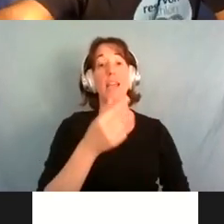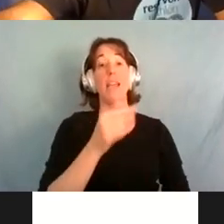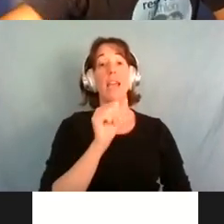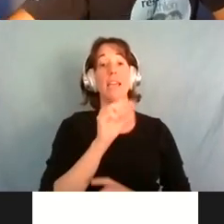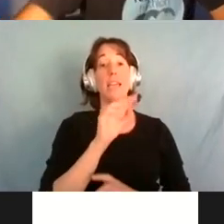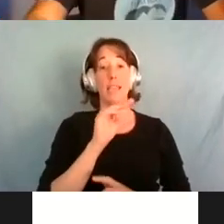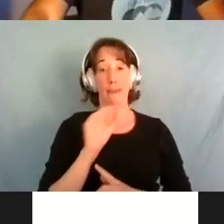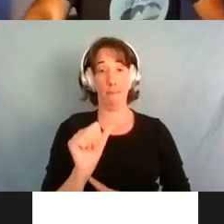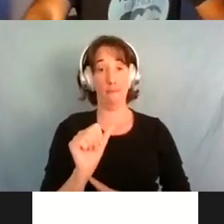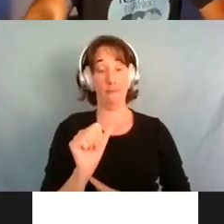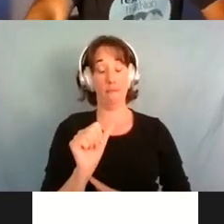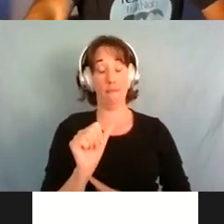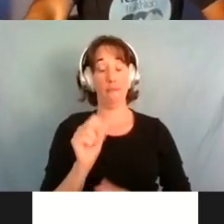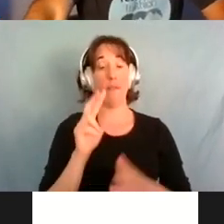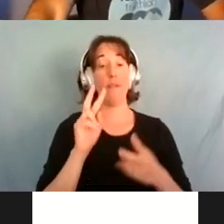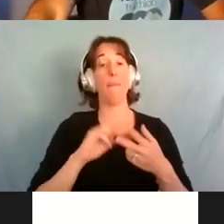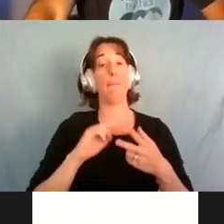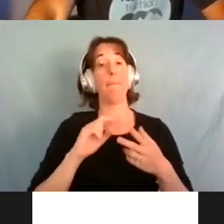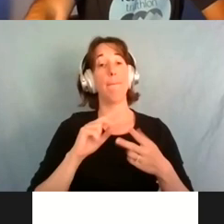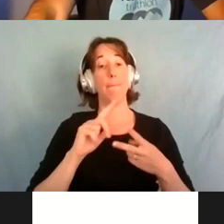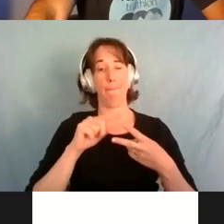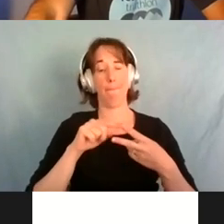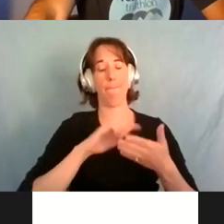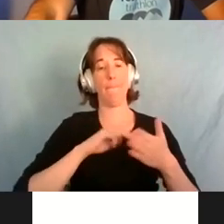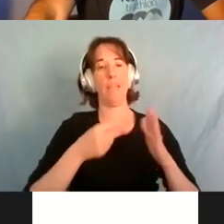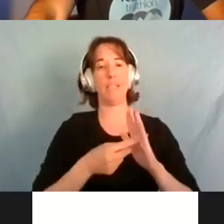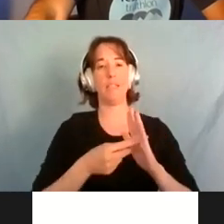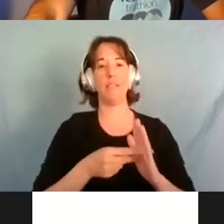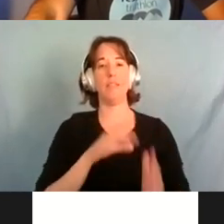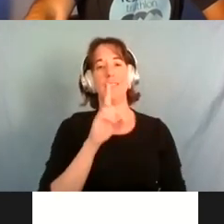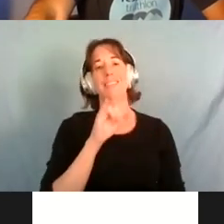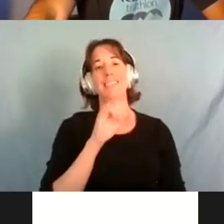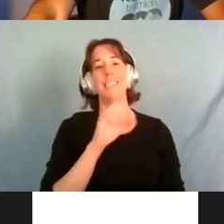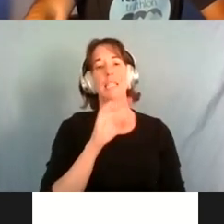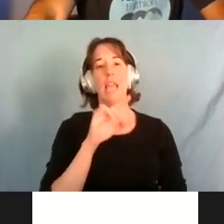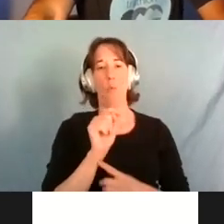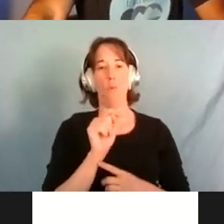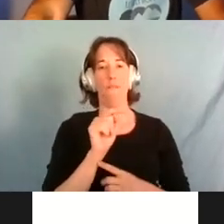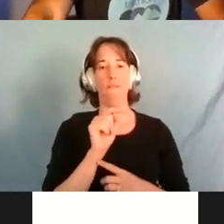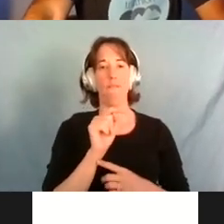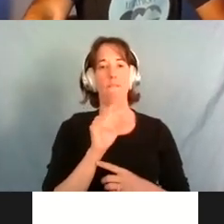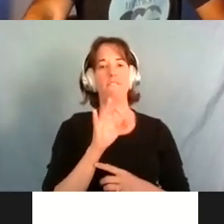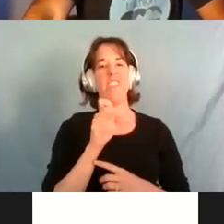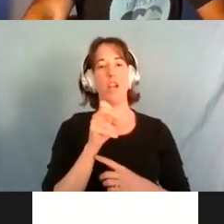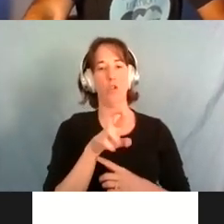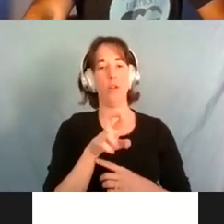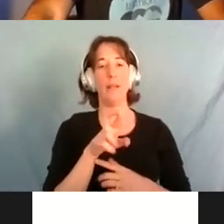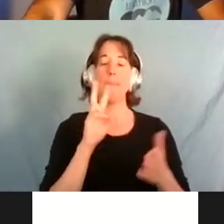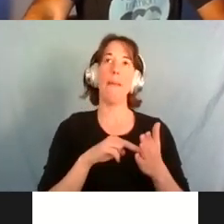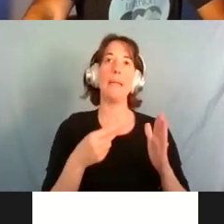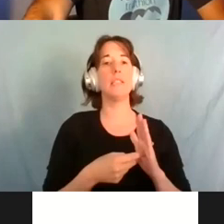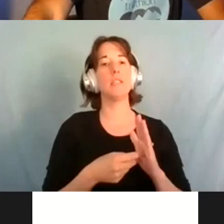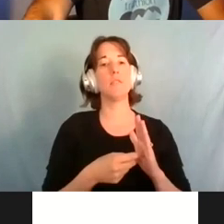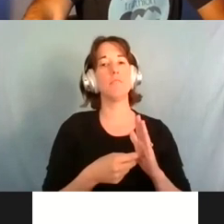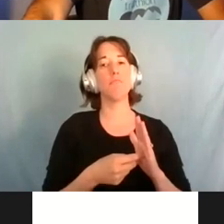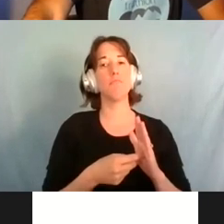want to discount the impact of moves made much later in the game